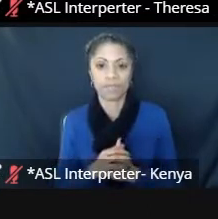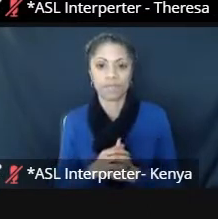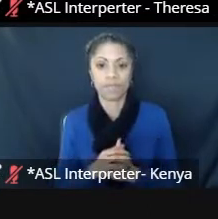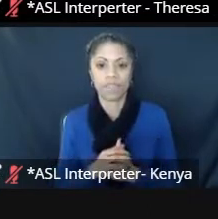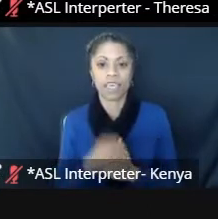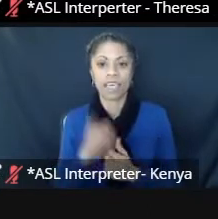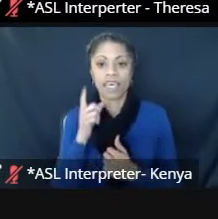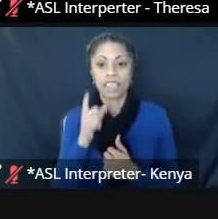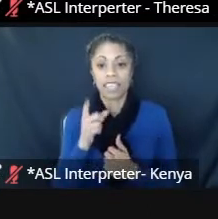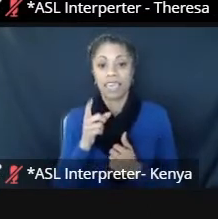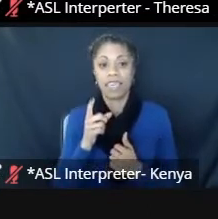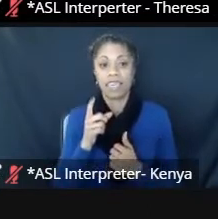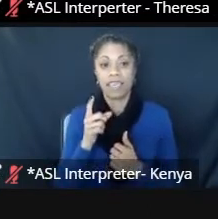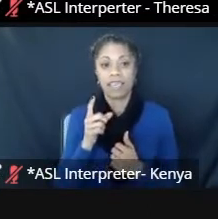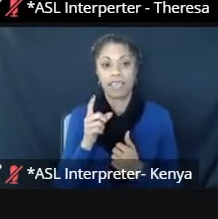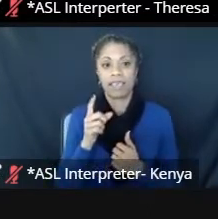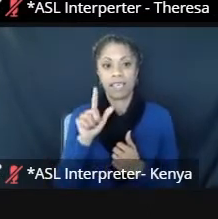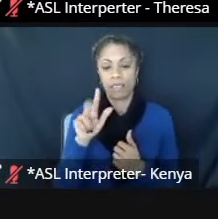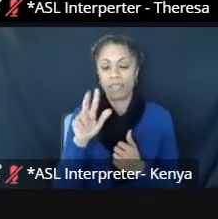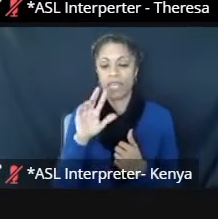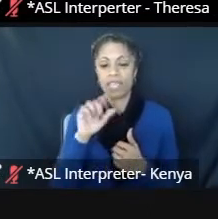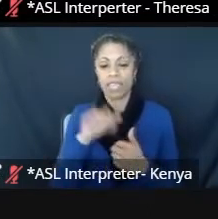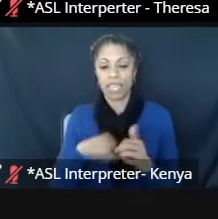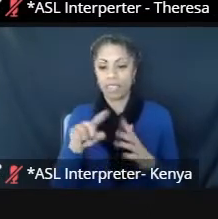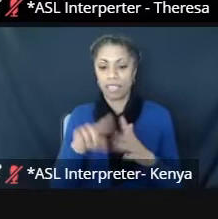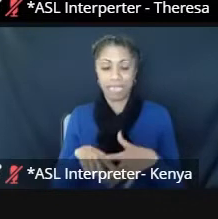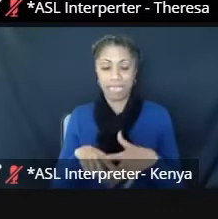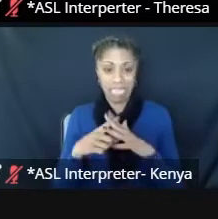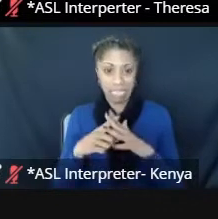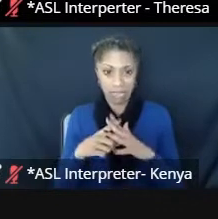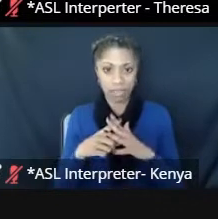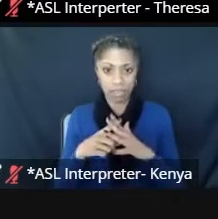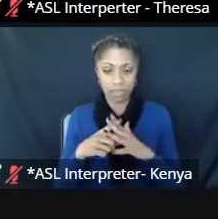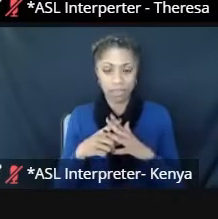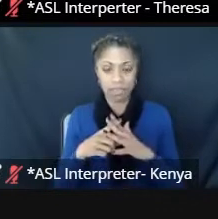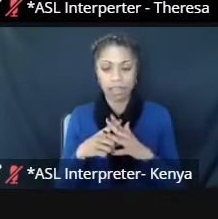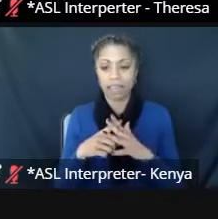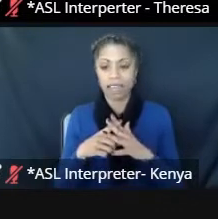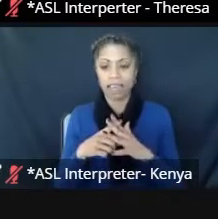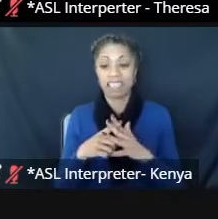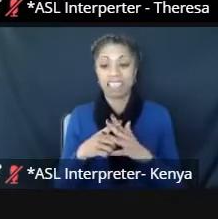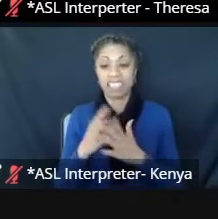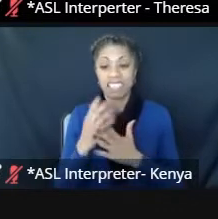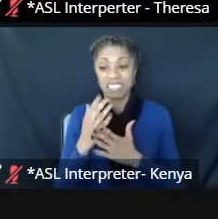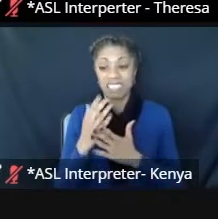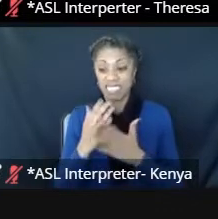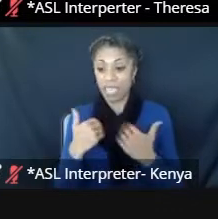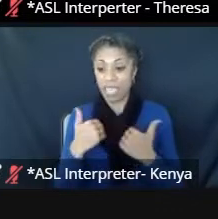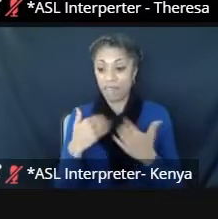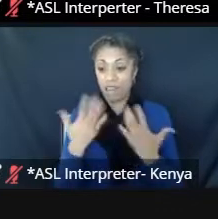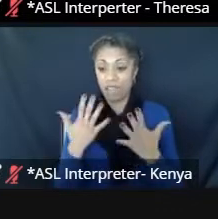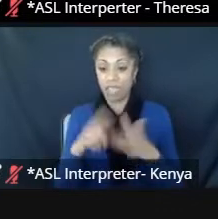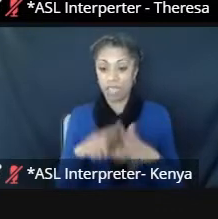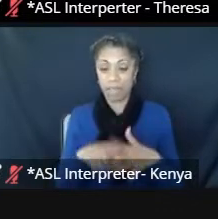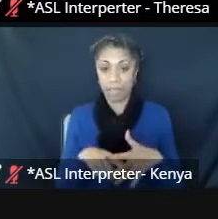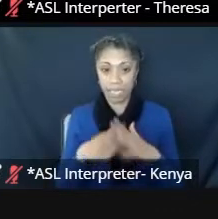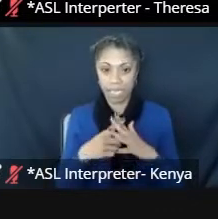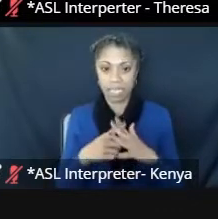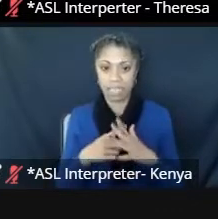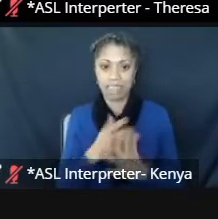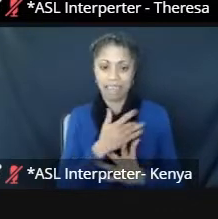together their inclusive coalitions locally, and they're going to be beginning, some of them already have begun, their empathy